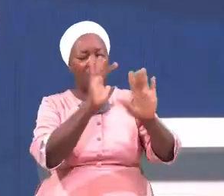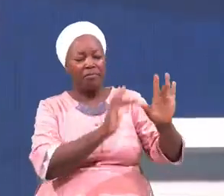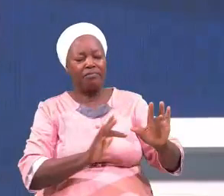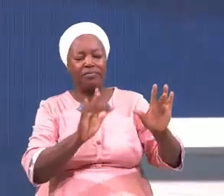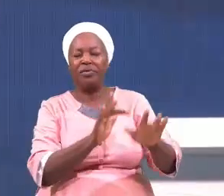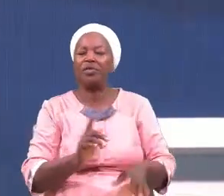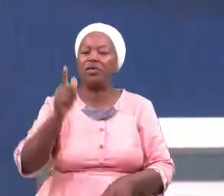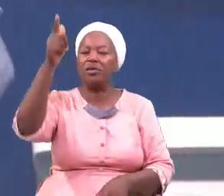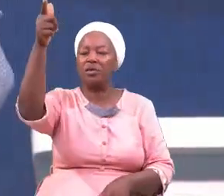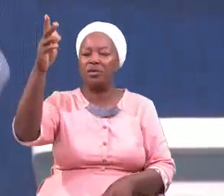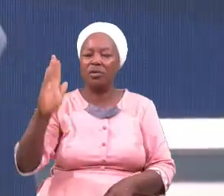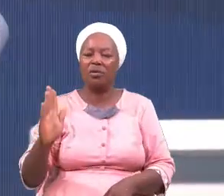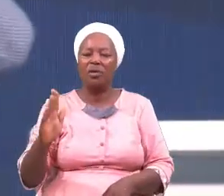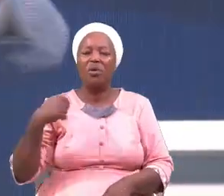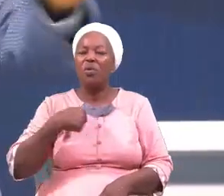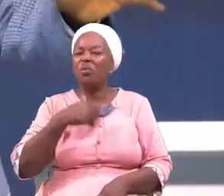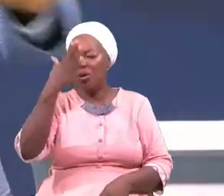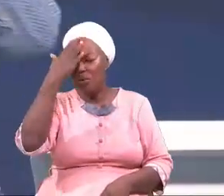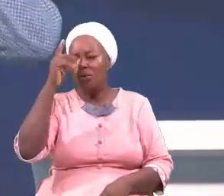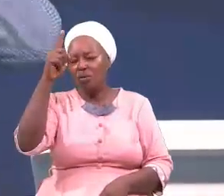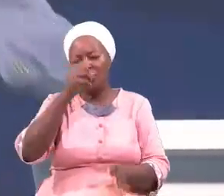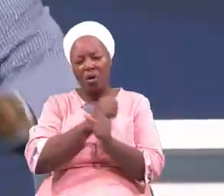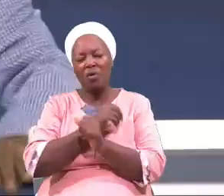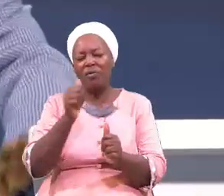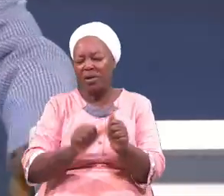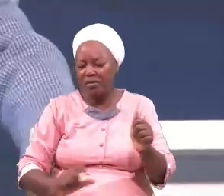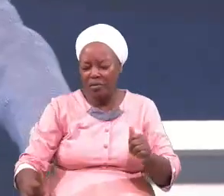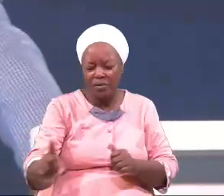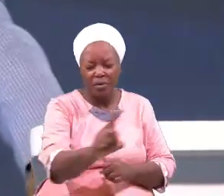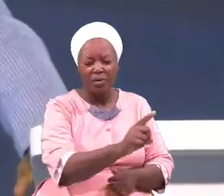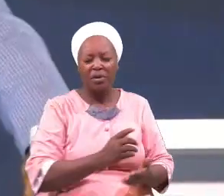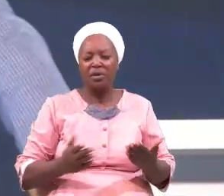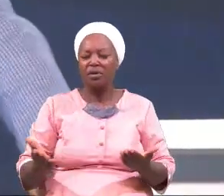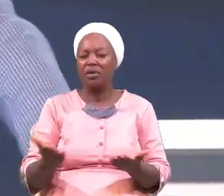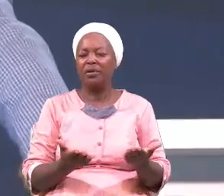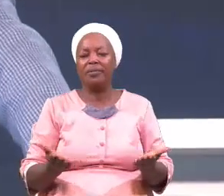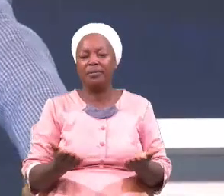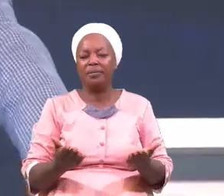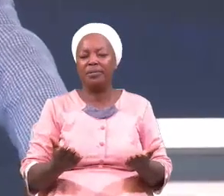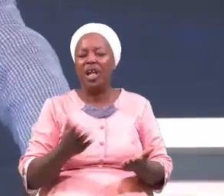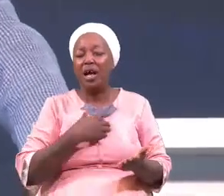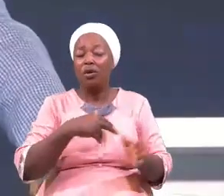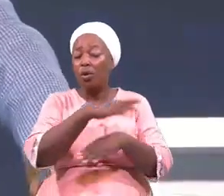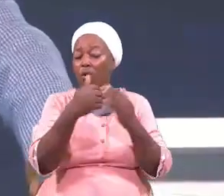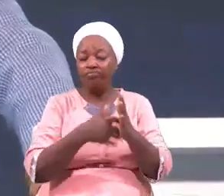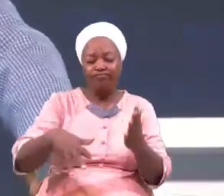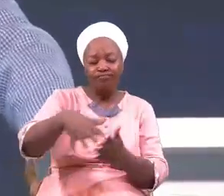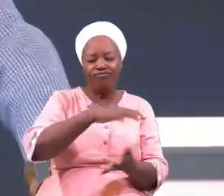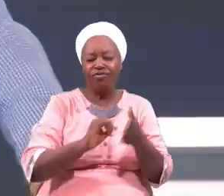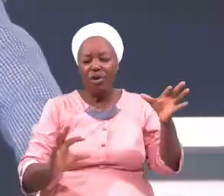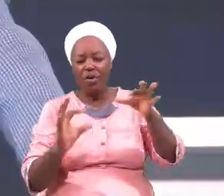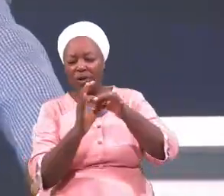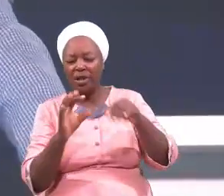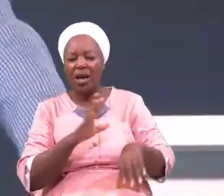God, we know you love everyone here. And all those who are connected and